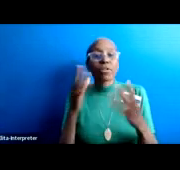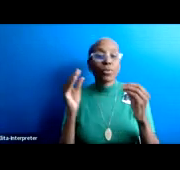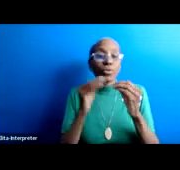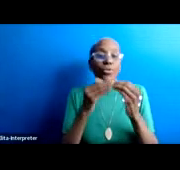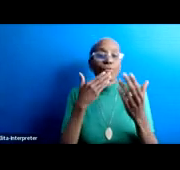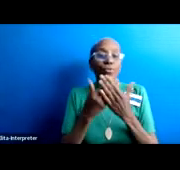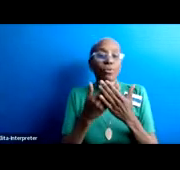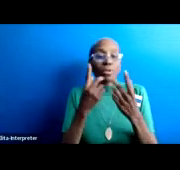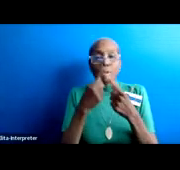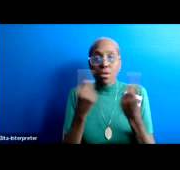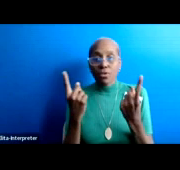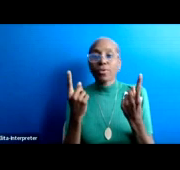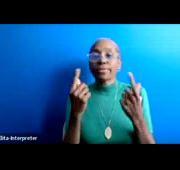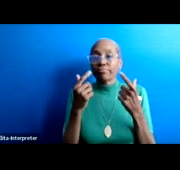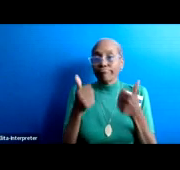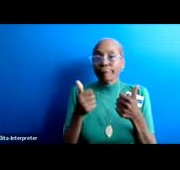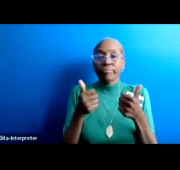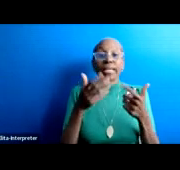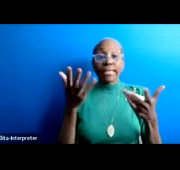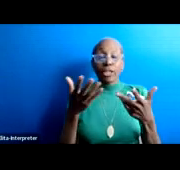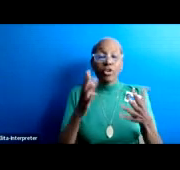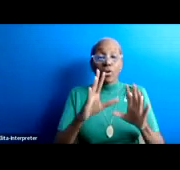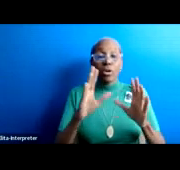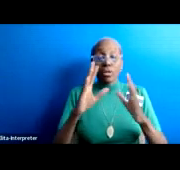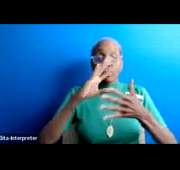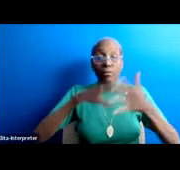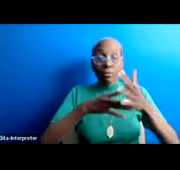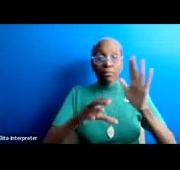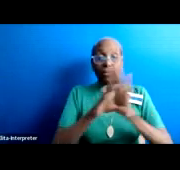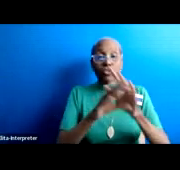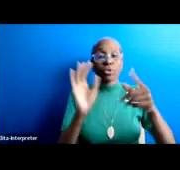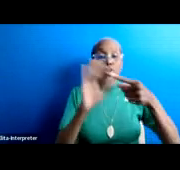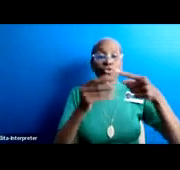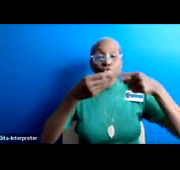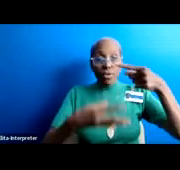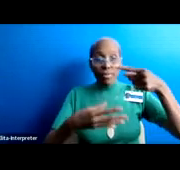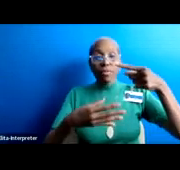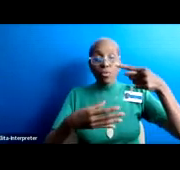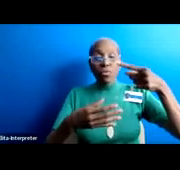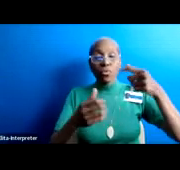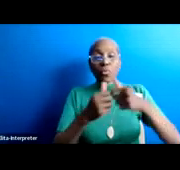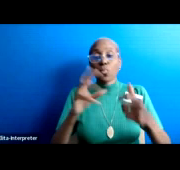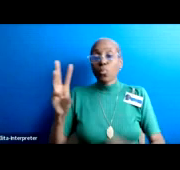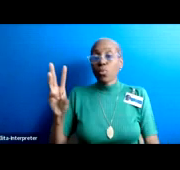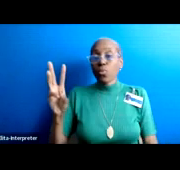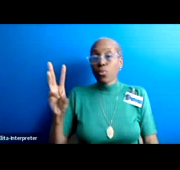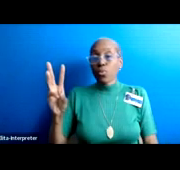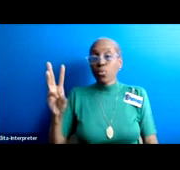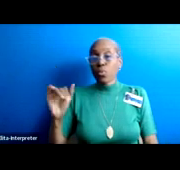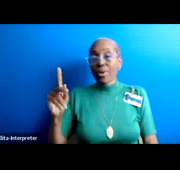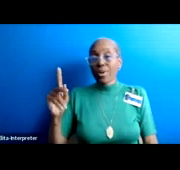contrast. So the example I have on the slide is a drop-down menu on the Wake Forest IS